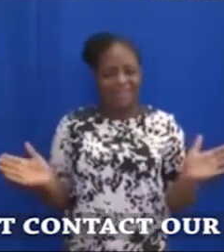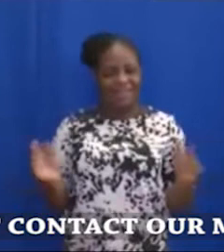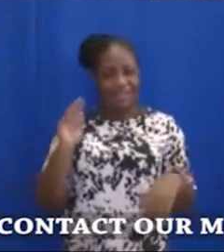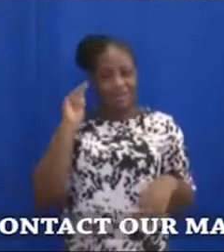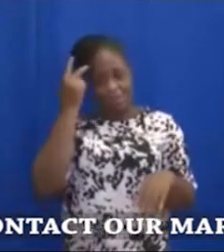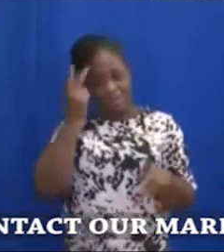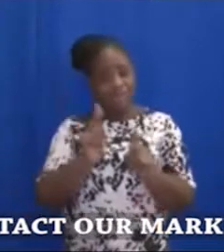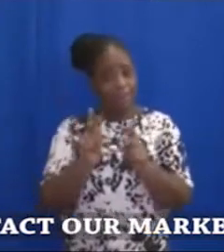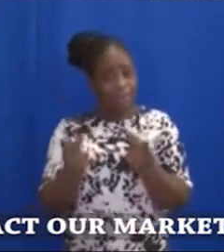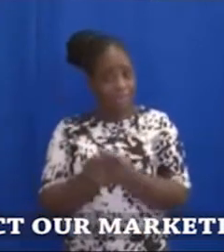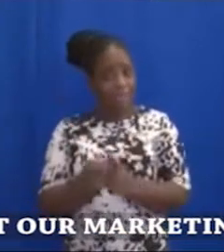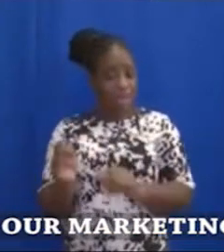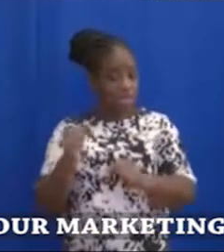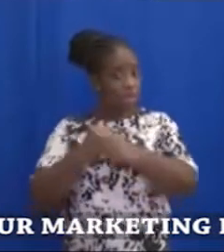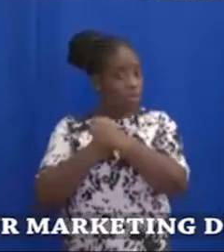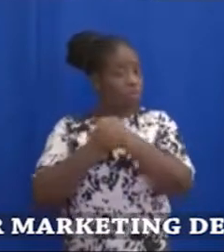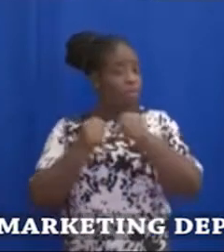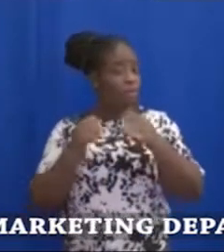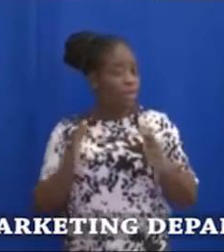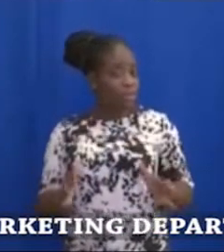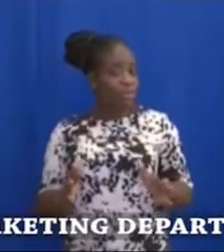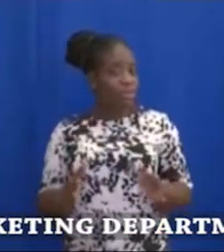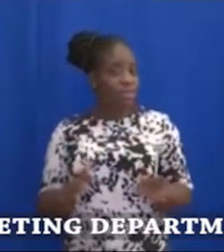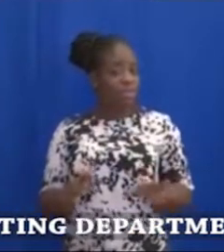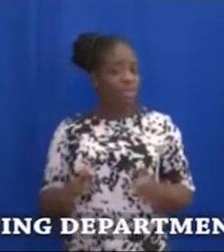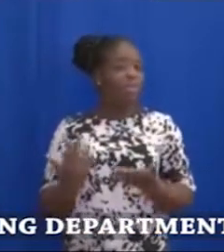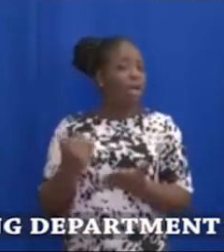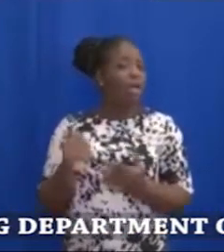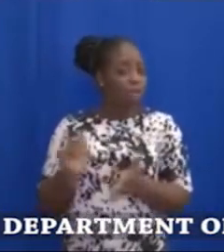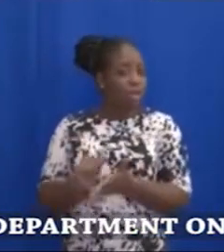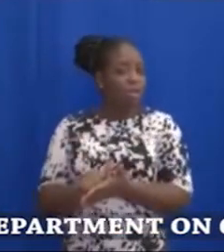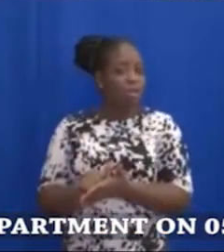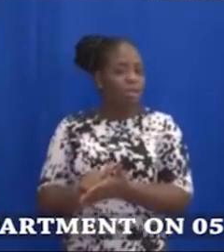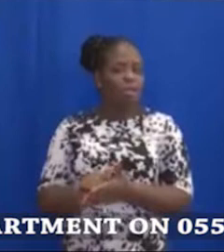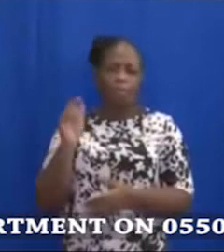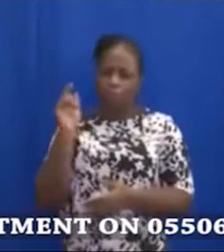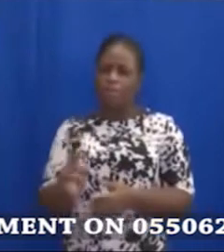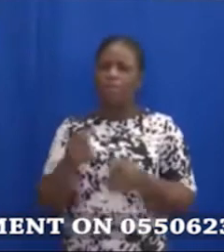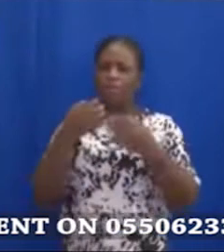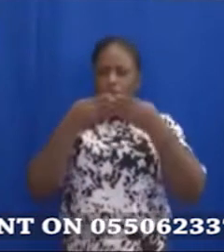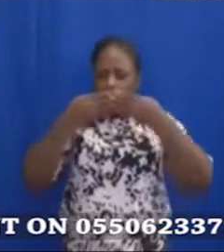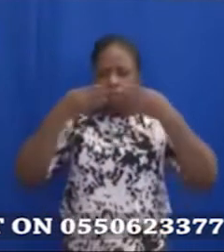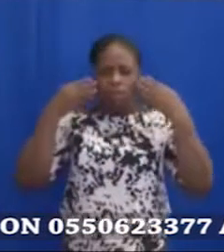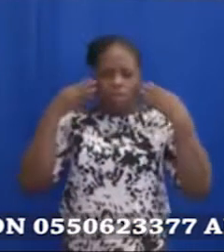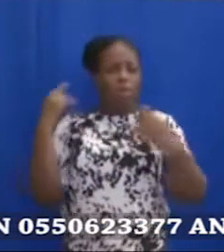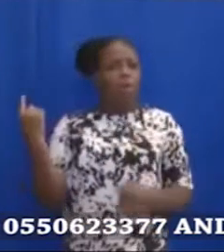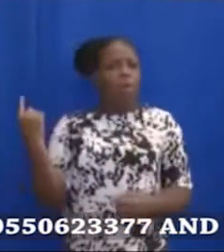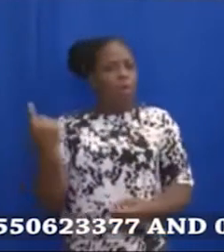supporters, at the very least, to wear the mask at all times at these